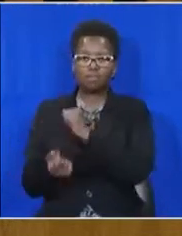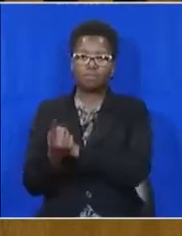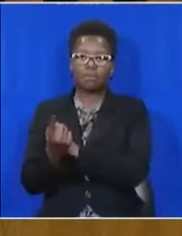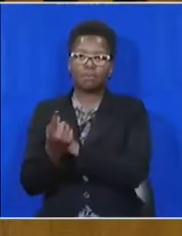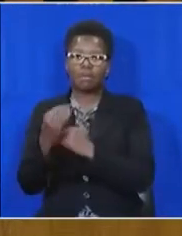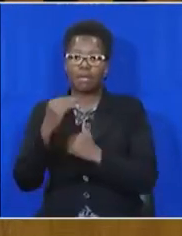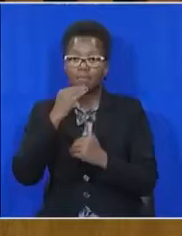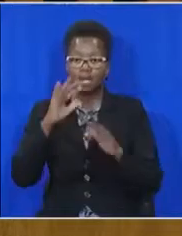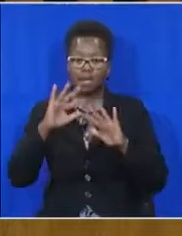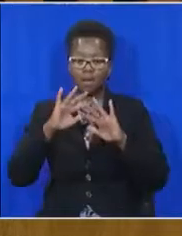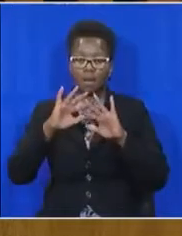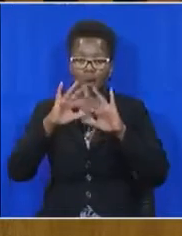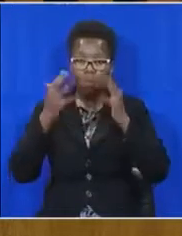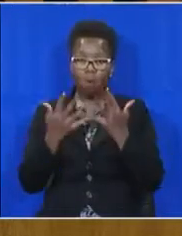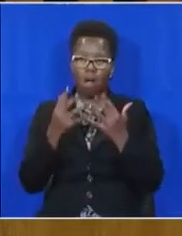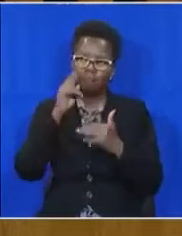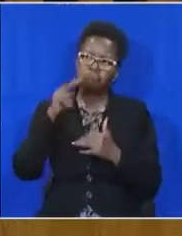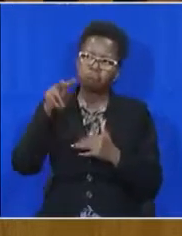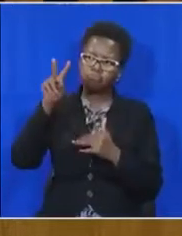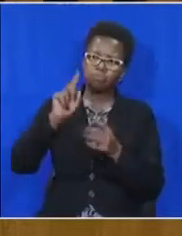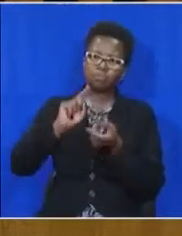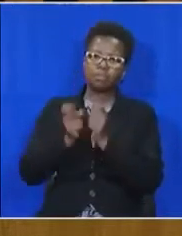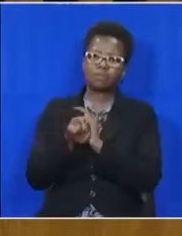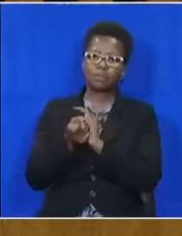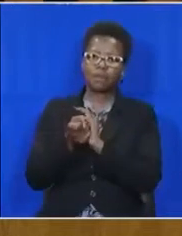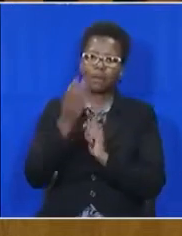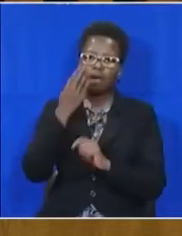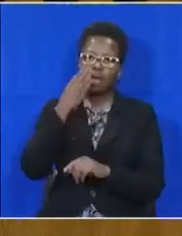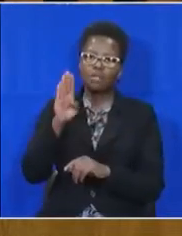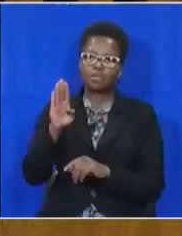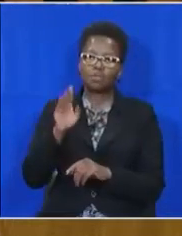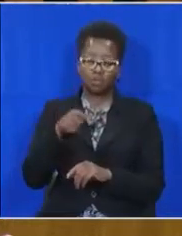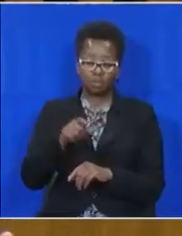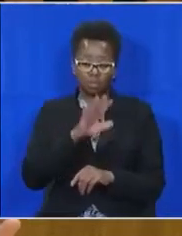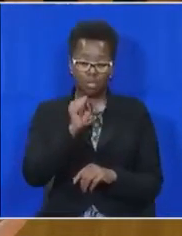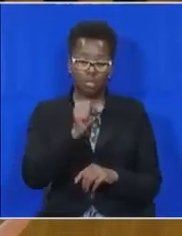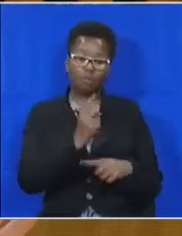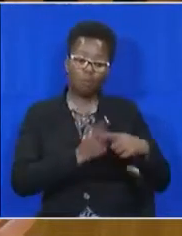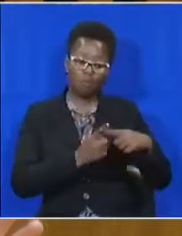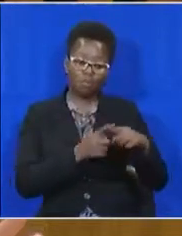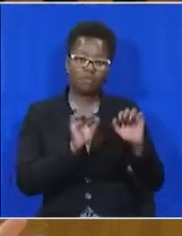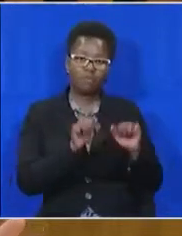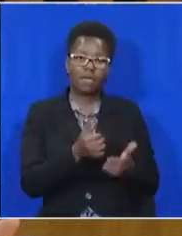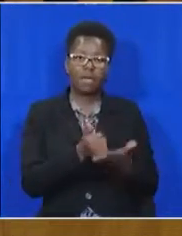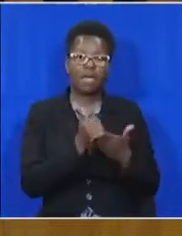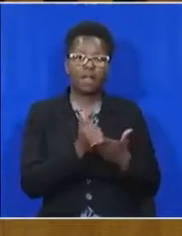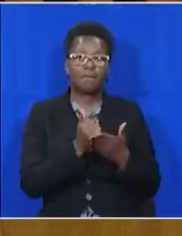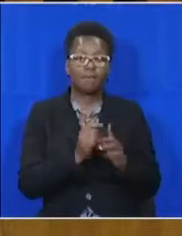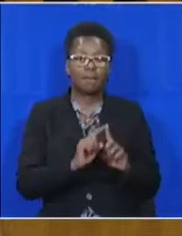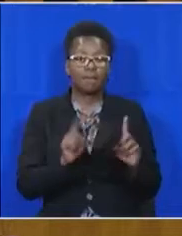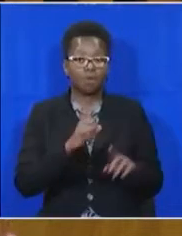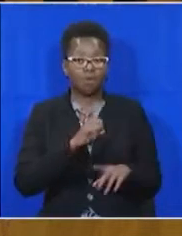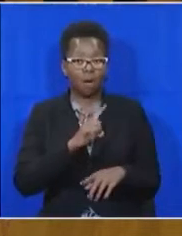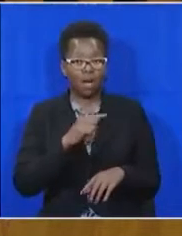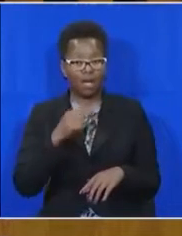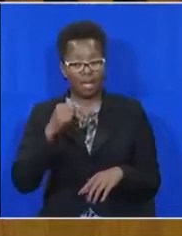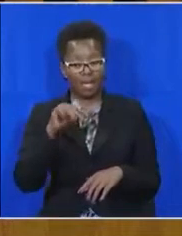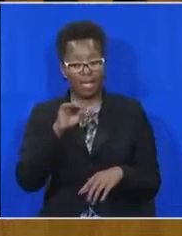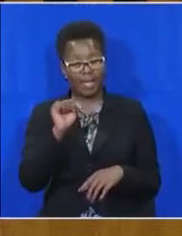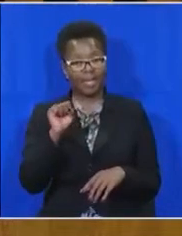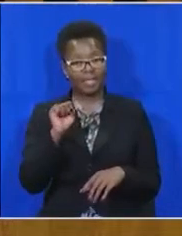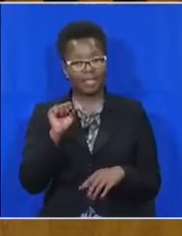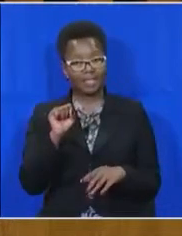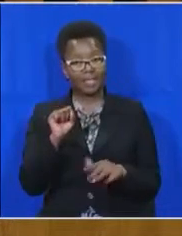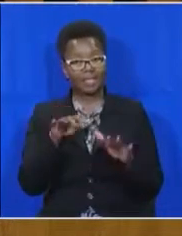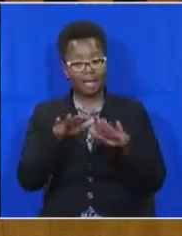world. Fracking could hold great benefit for South Africa too. Consider that the Moss gas field, which employed thousands of people